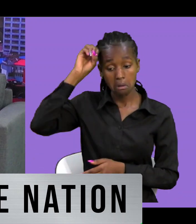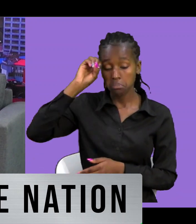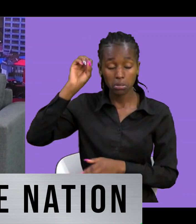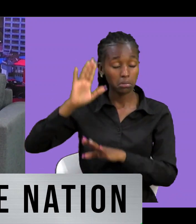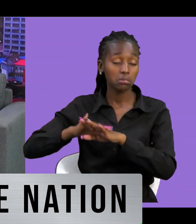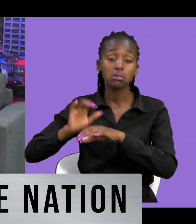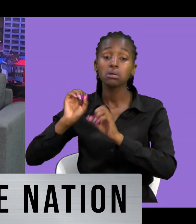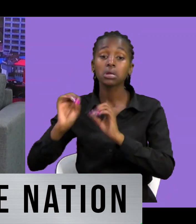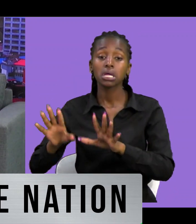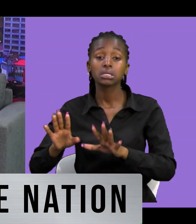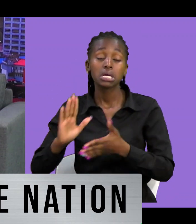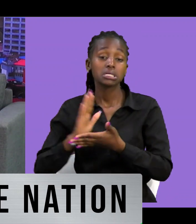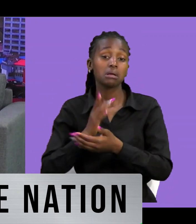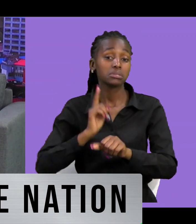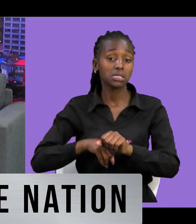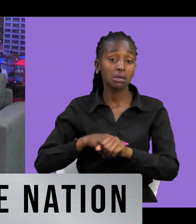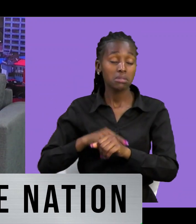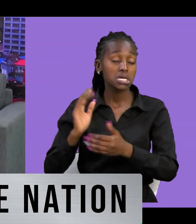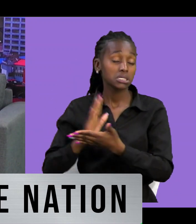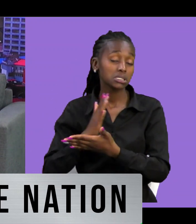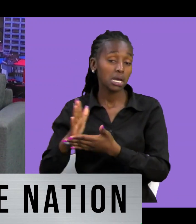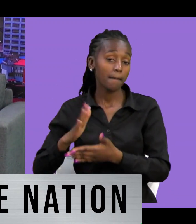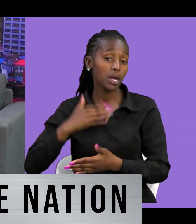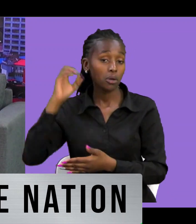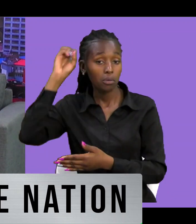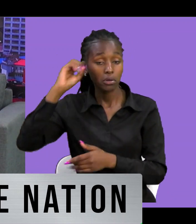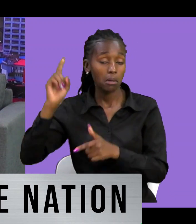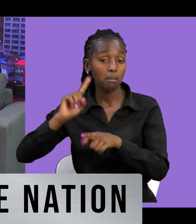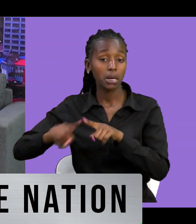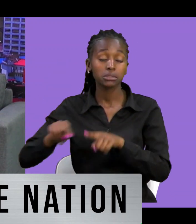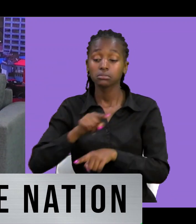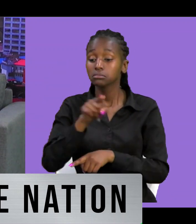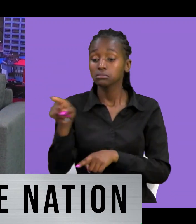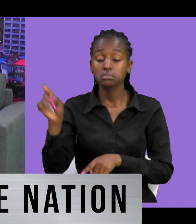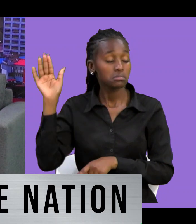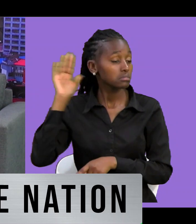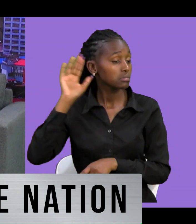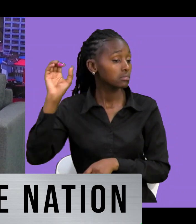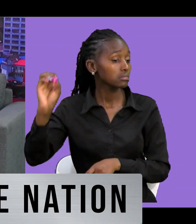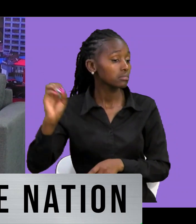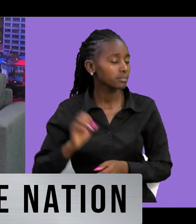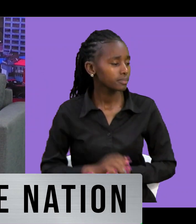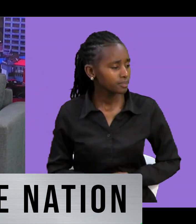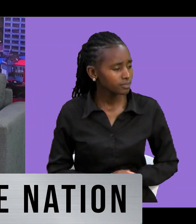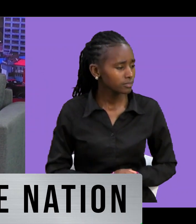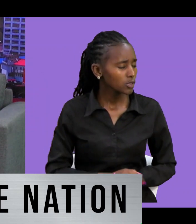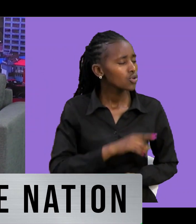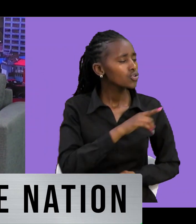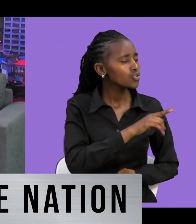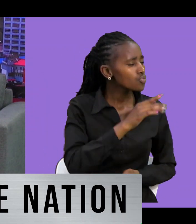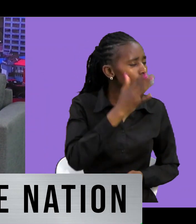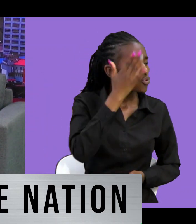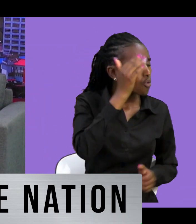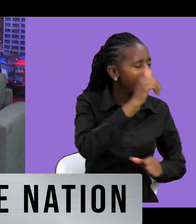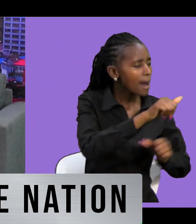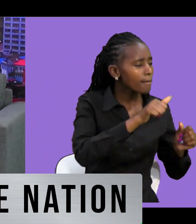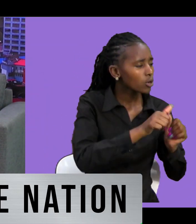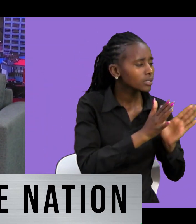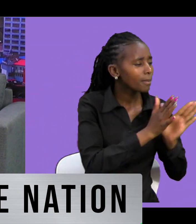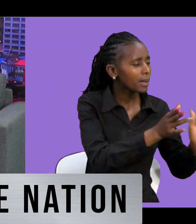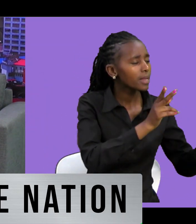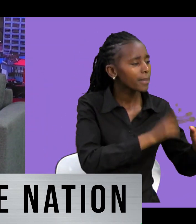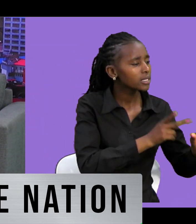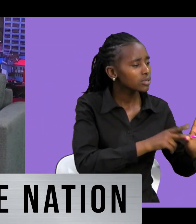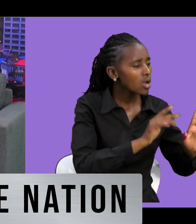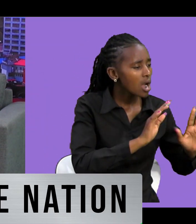opinion, but it will not count. Okay. Yeah. And how do you hear of those public participation forums? How did